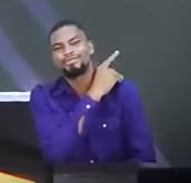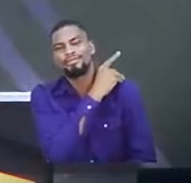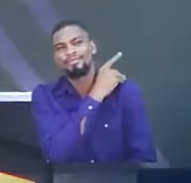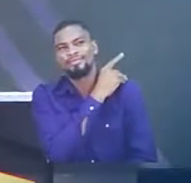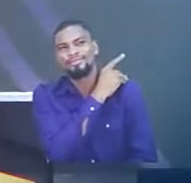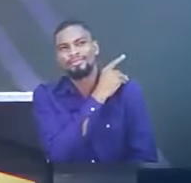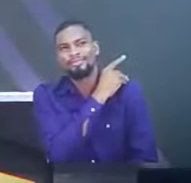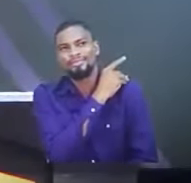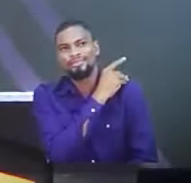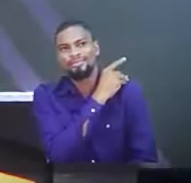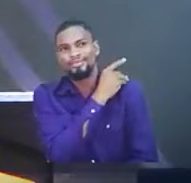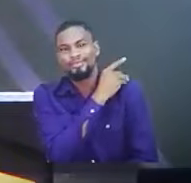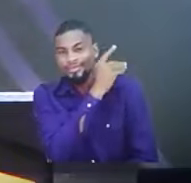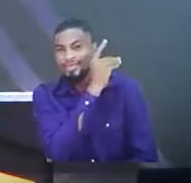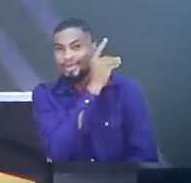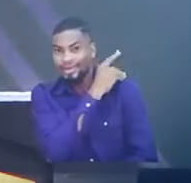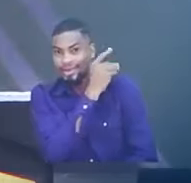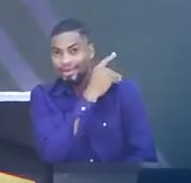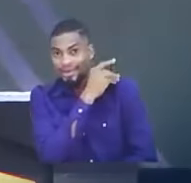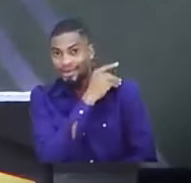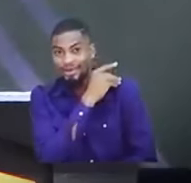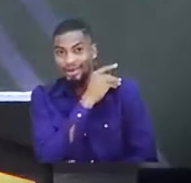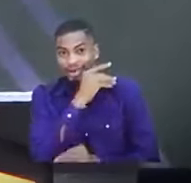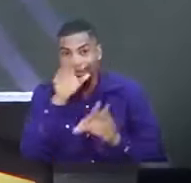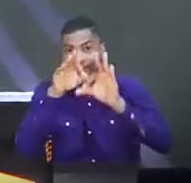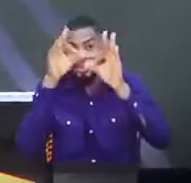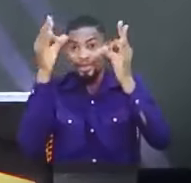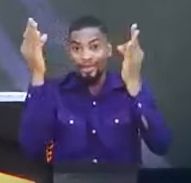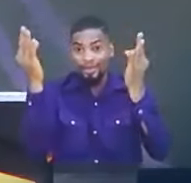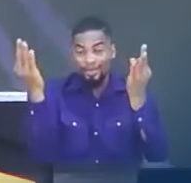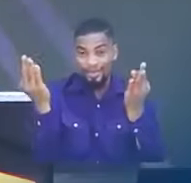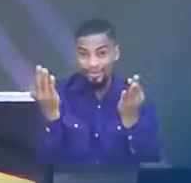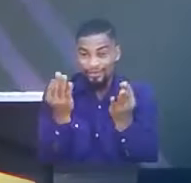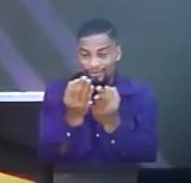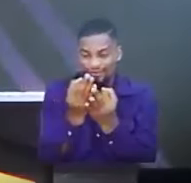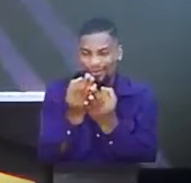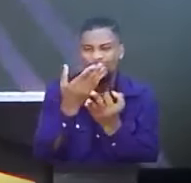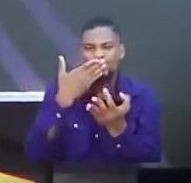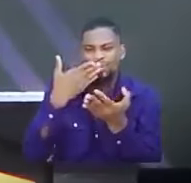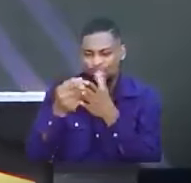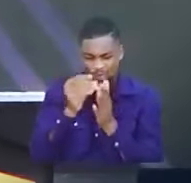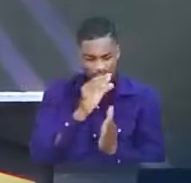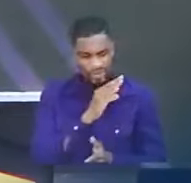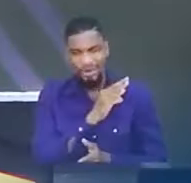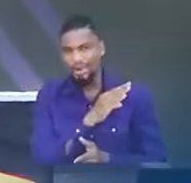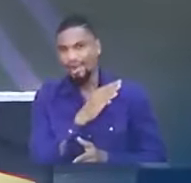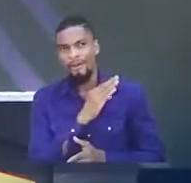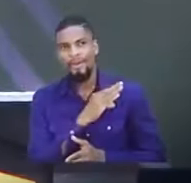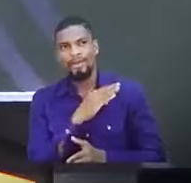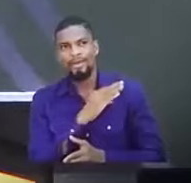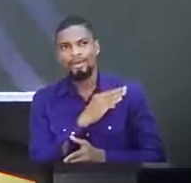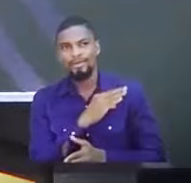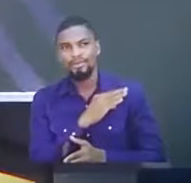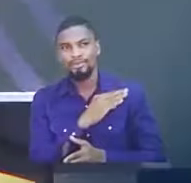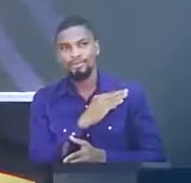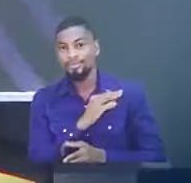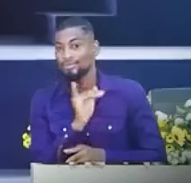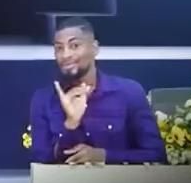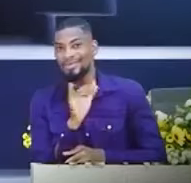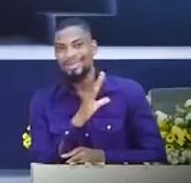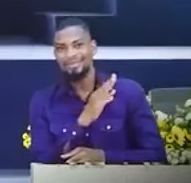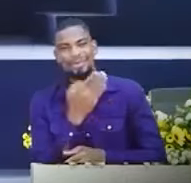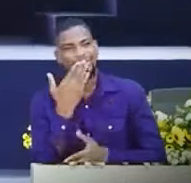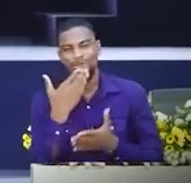His household as well. Now he himself is a character worth studying, and his household is